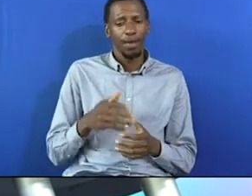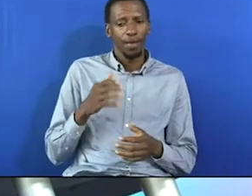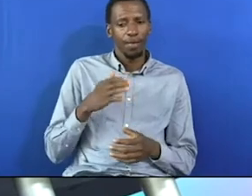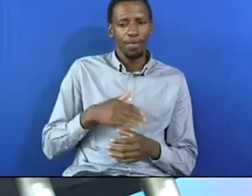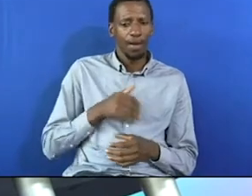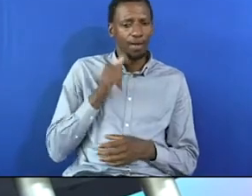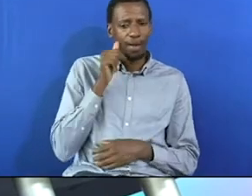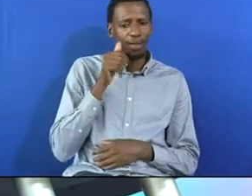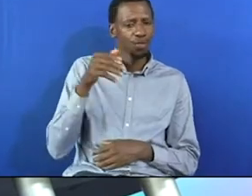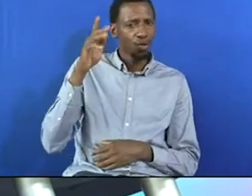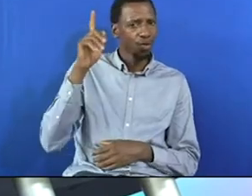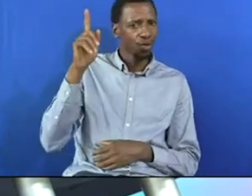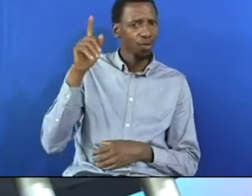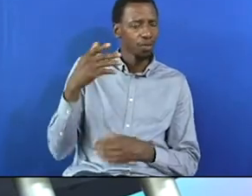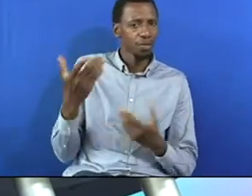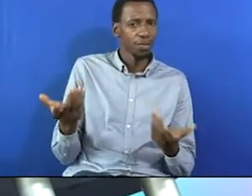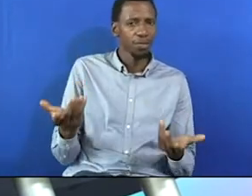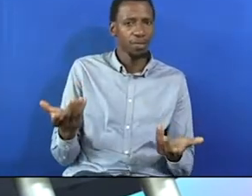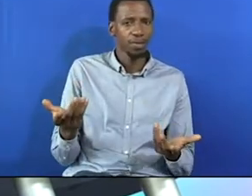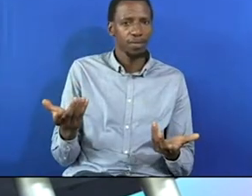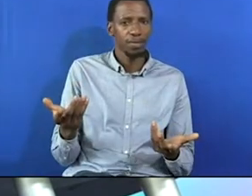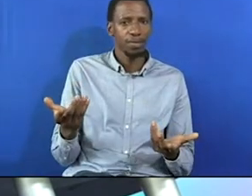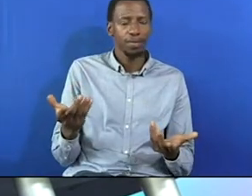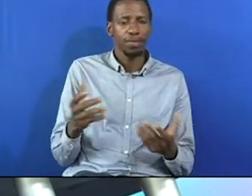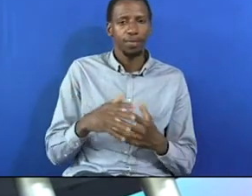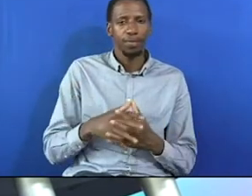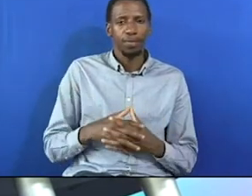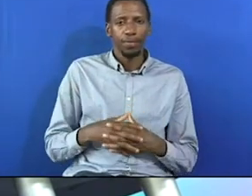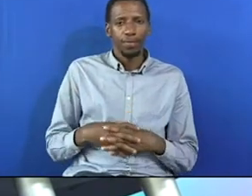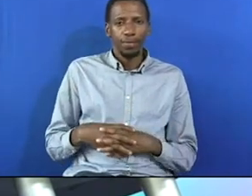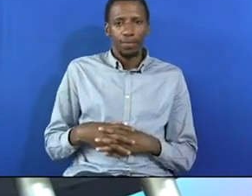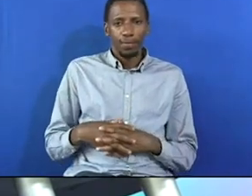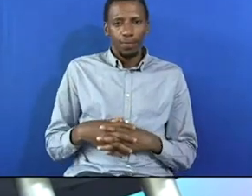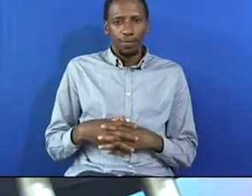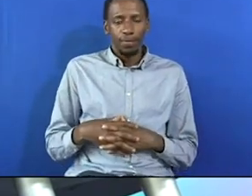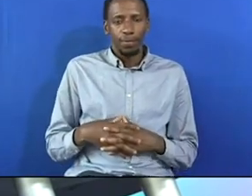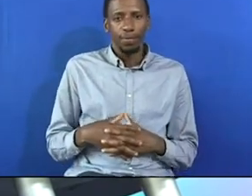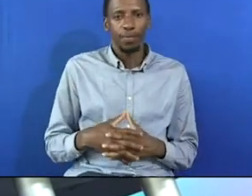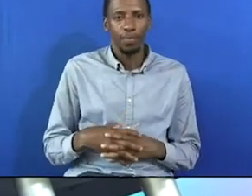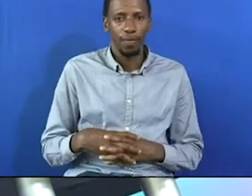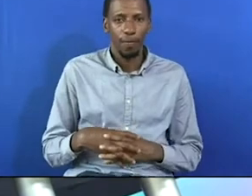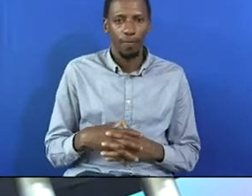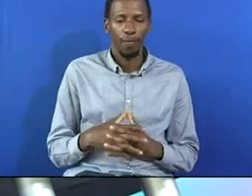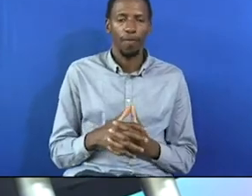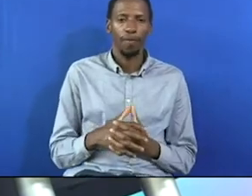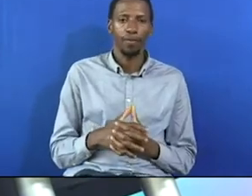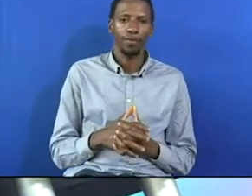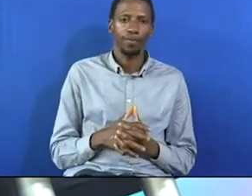aunt God?